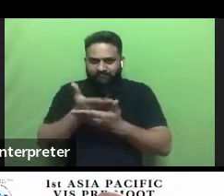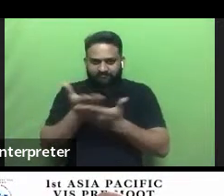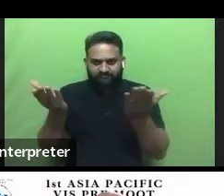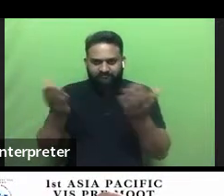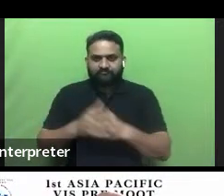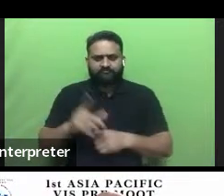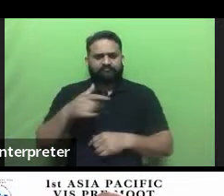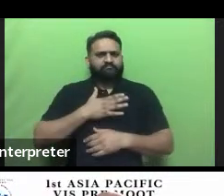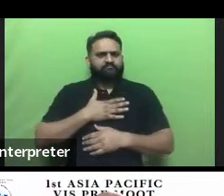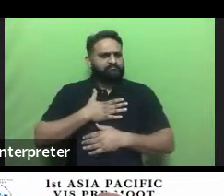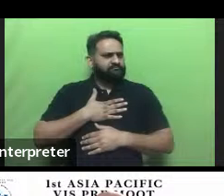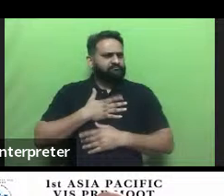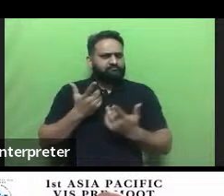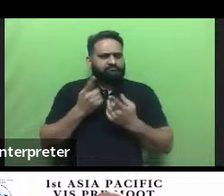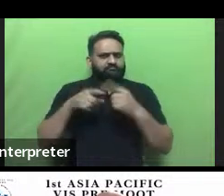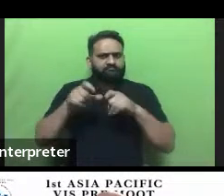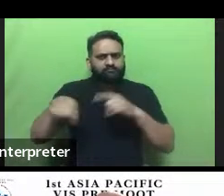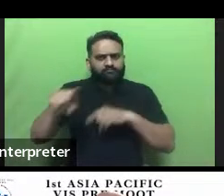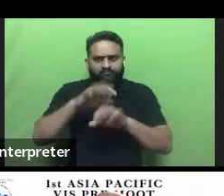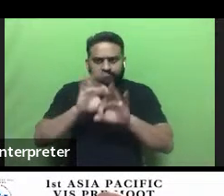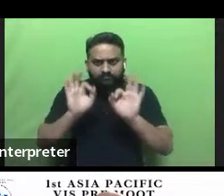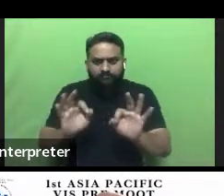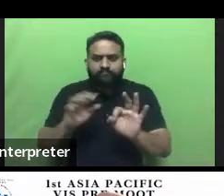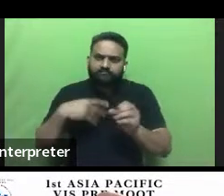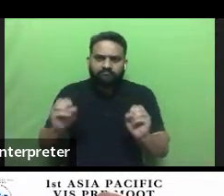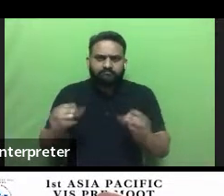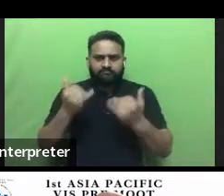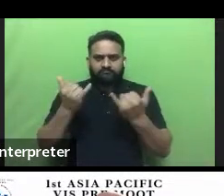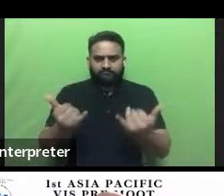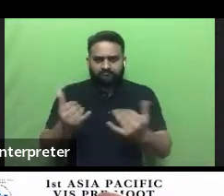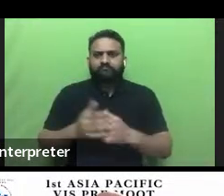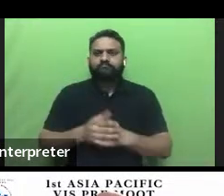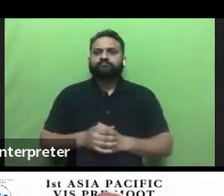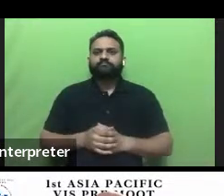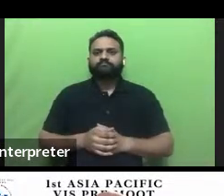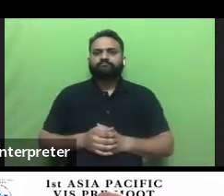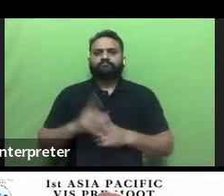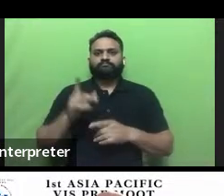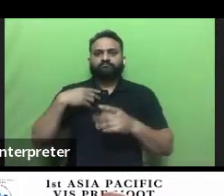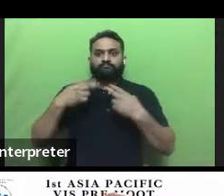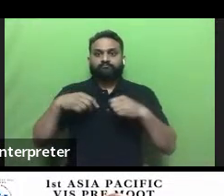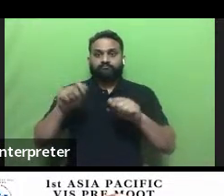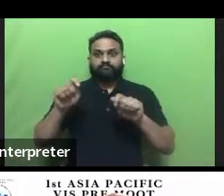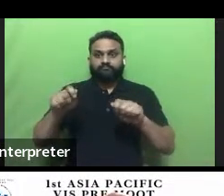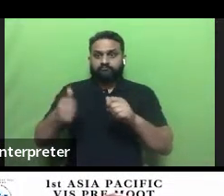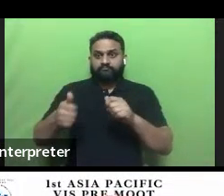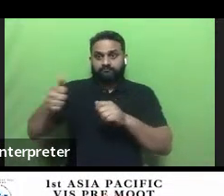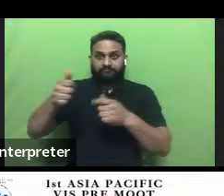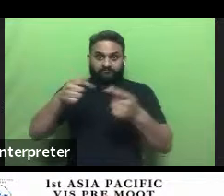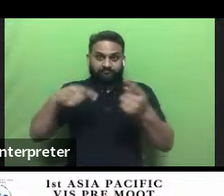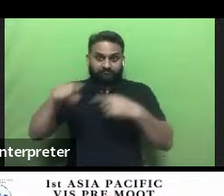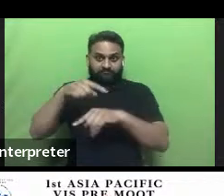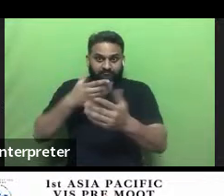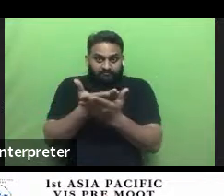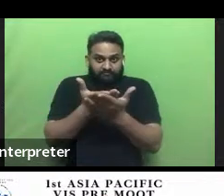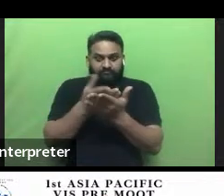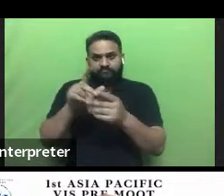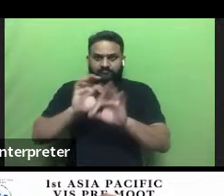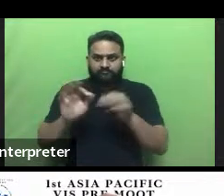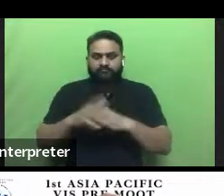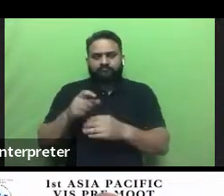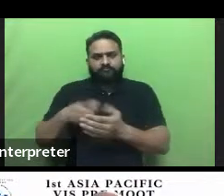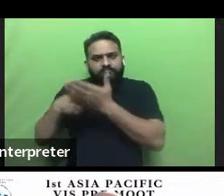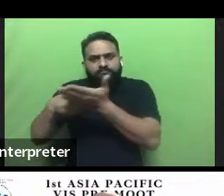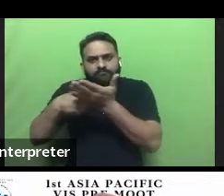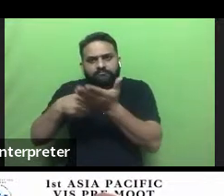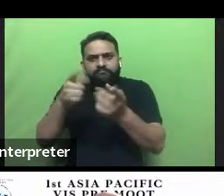believe that everybody is here so we can begin with the session with the arbitrator's permission. Um, Respected arbitrators, over to